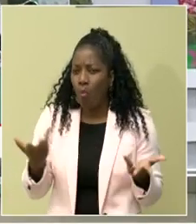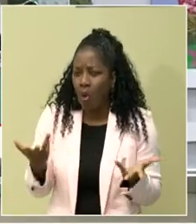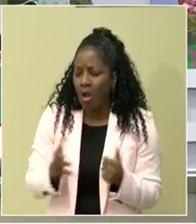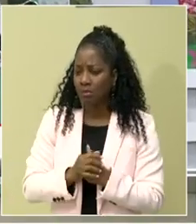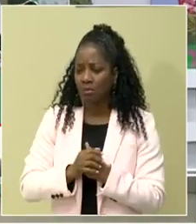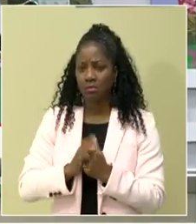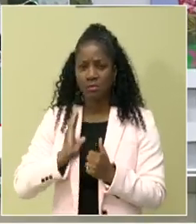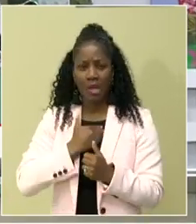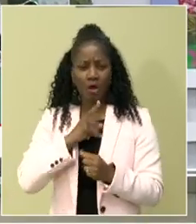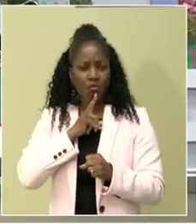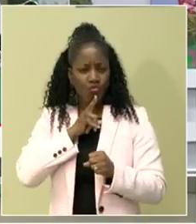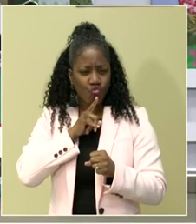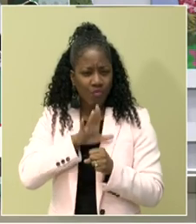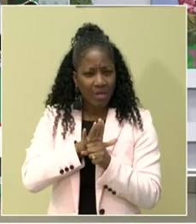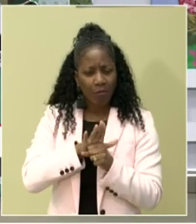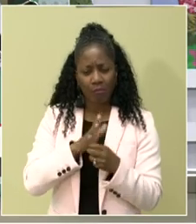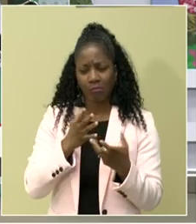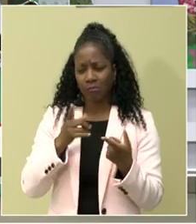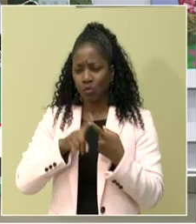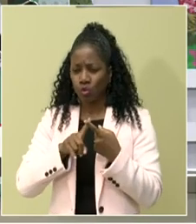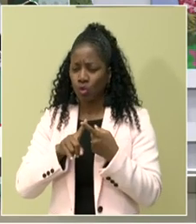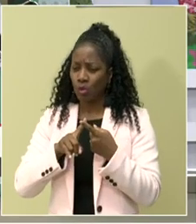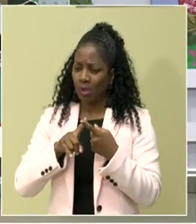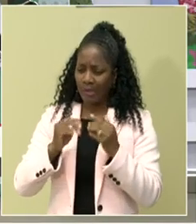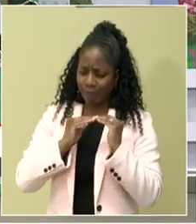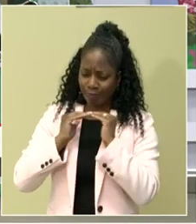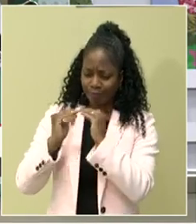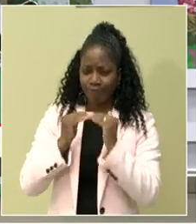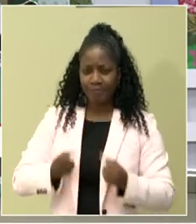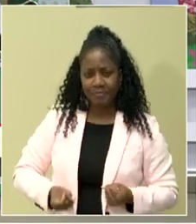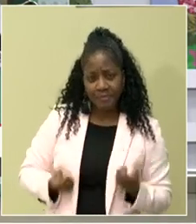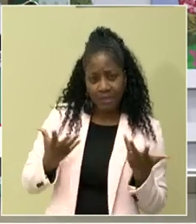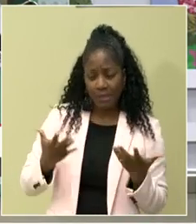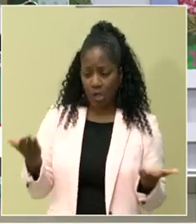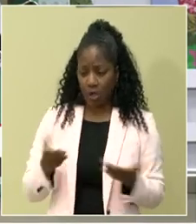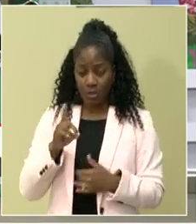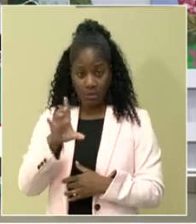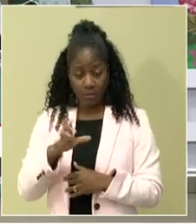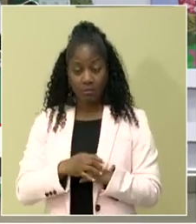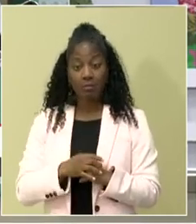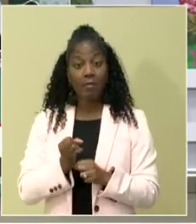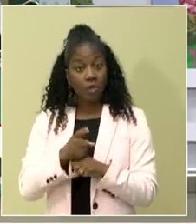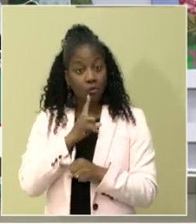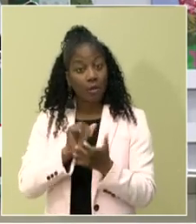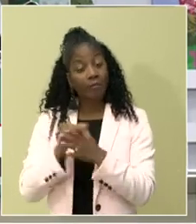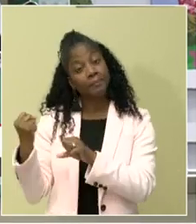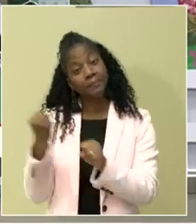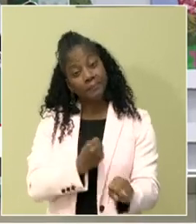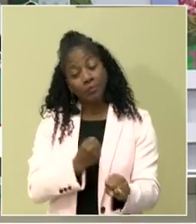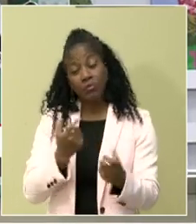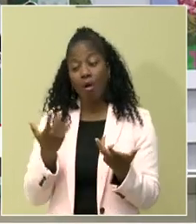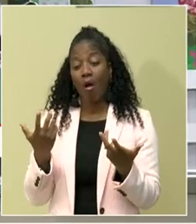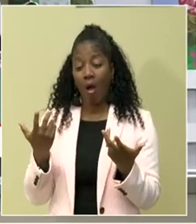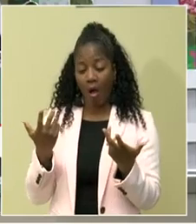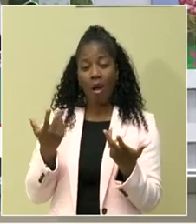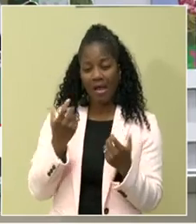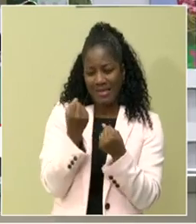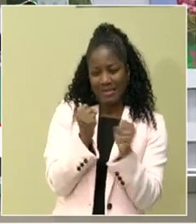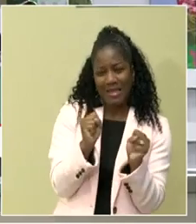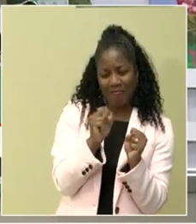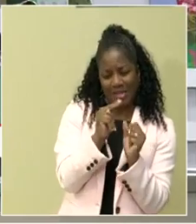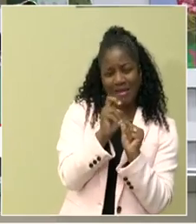to equitable spending in the district and spending that makes sure we have a strong safety net, but